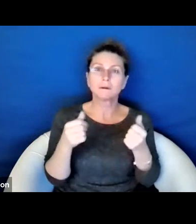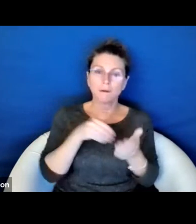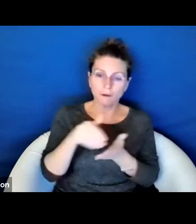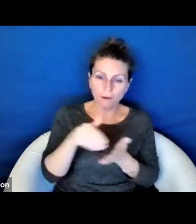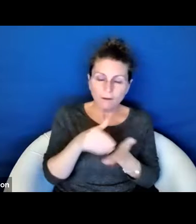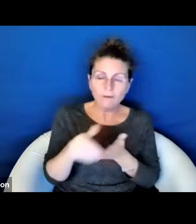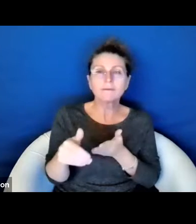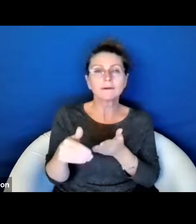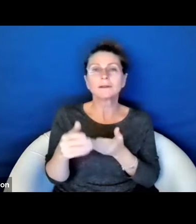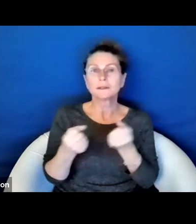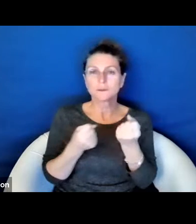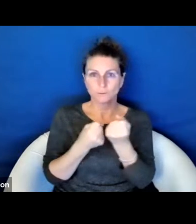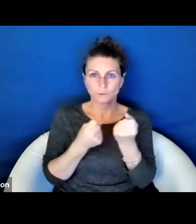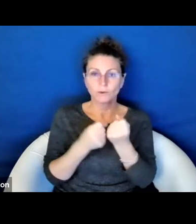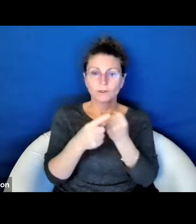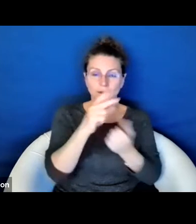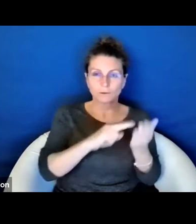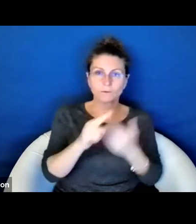at